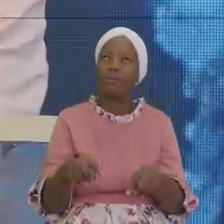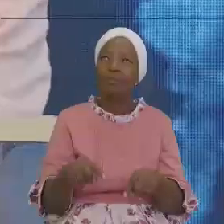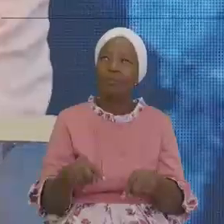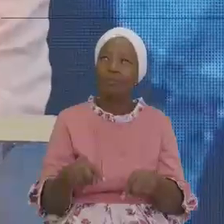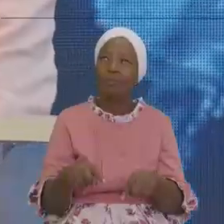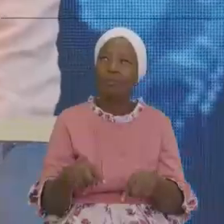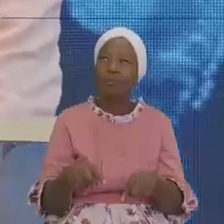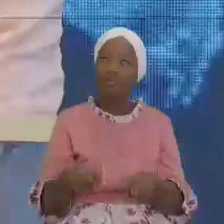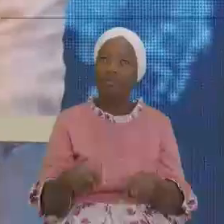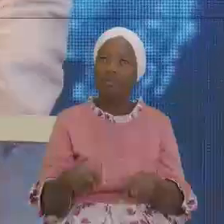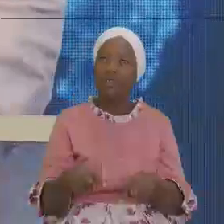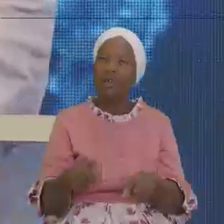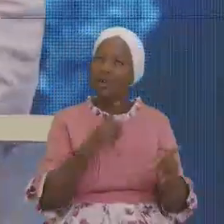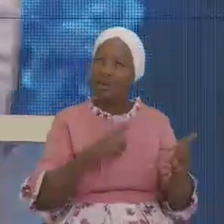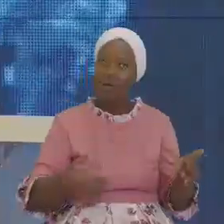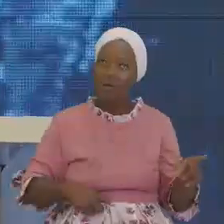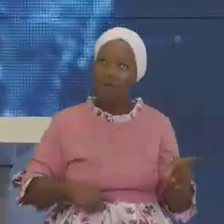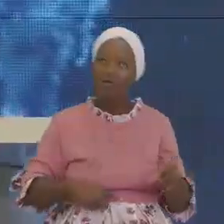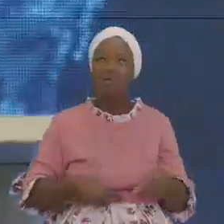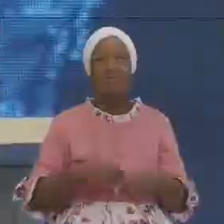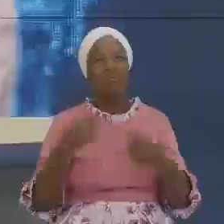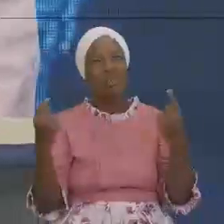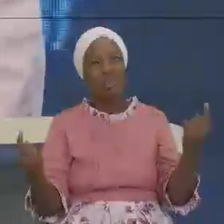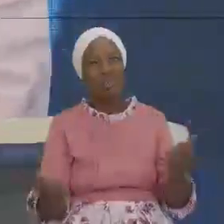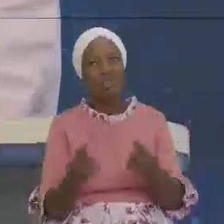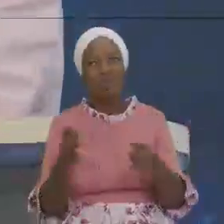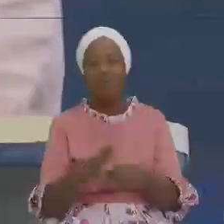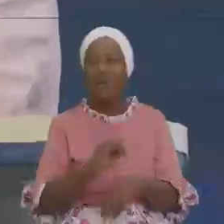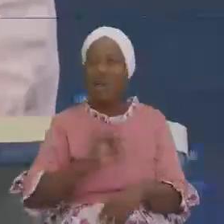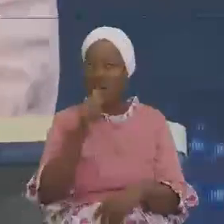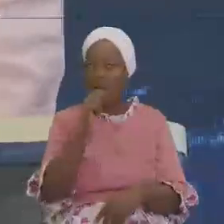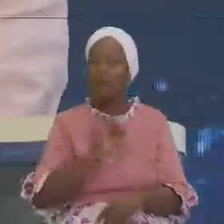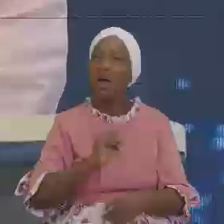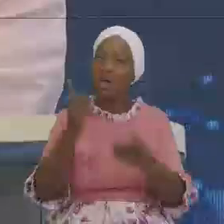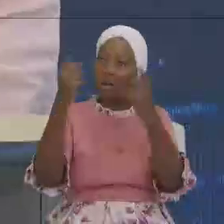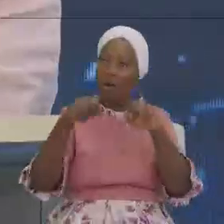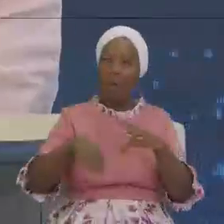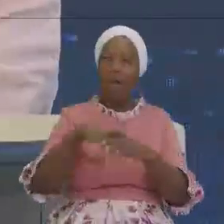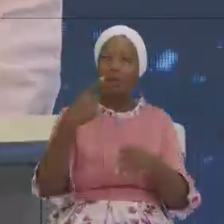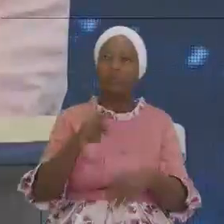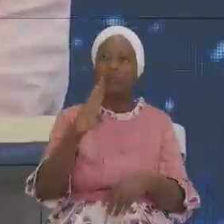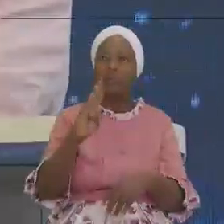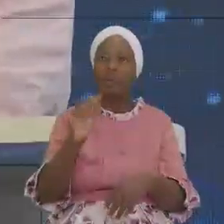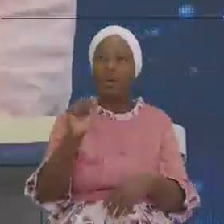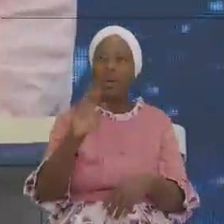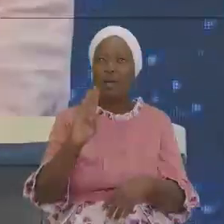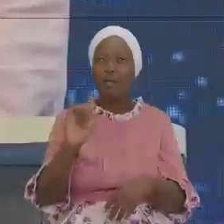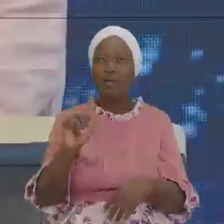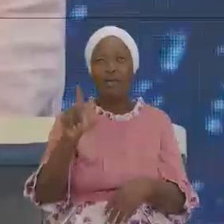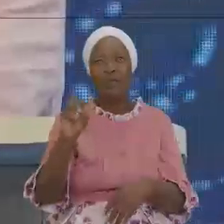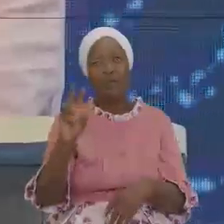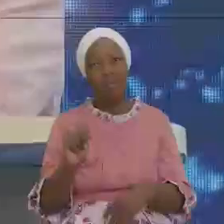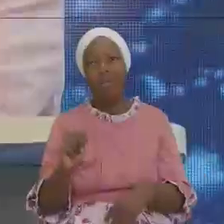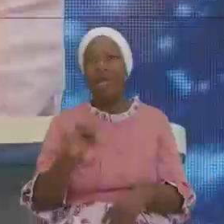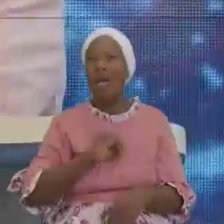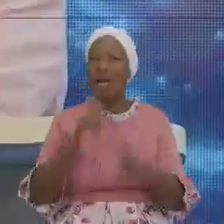Very simple, I come. I come out of Babylon. I come out of